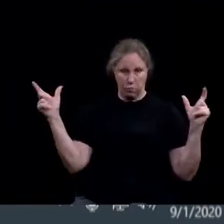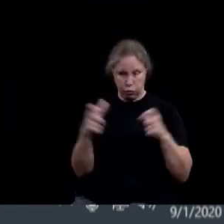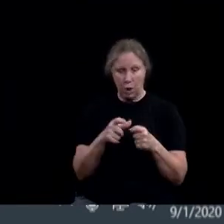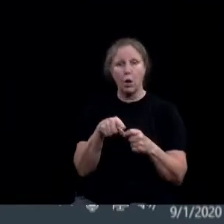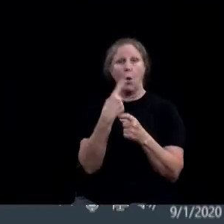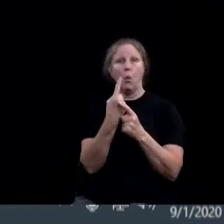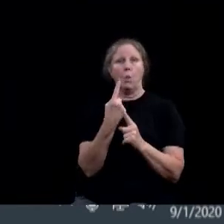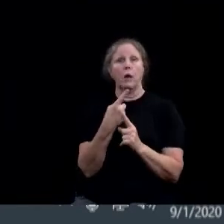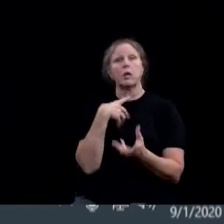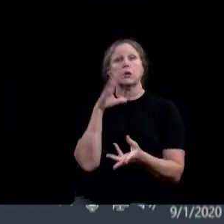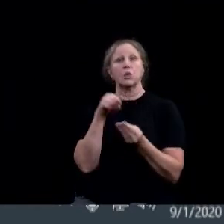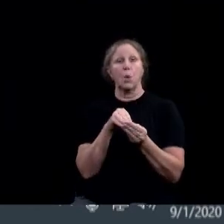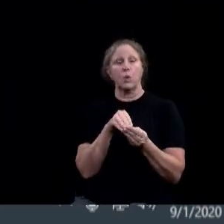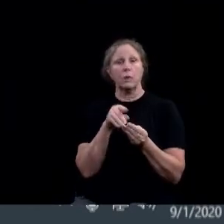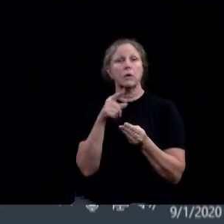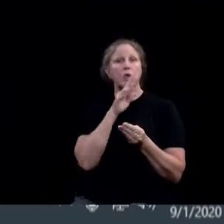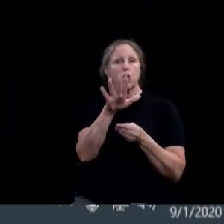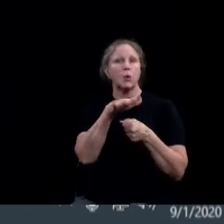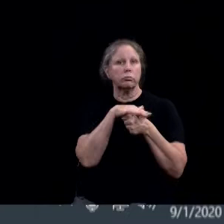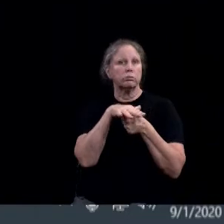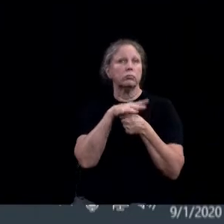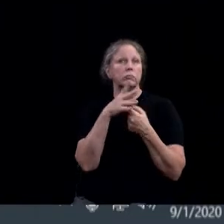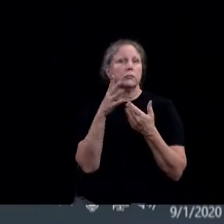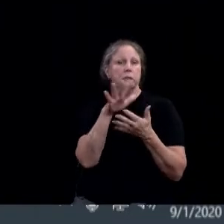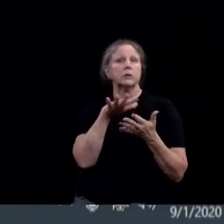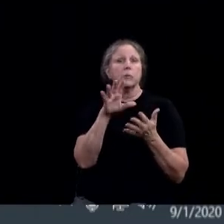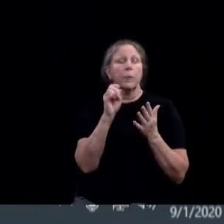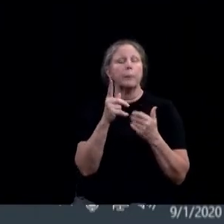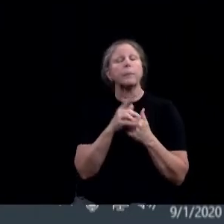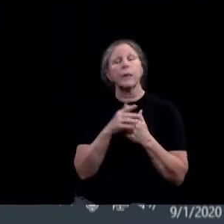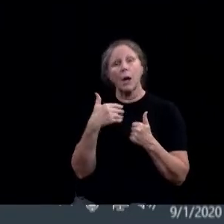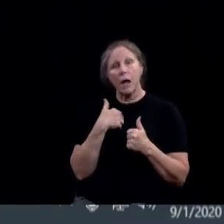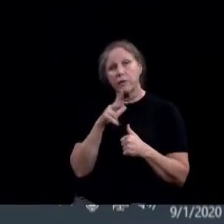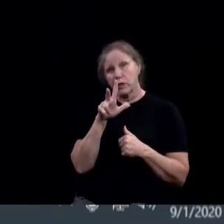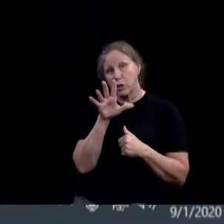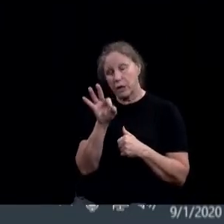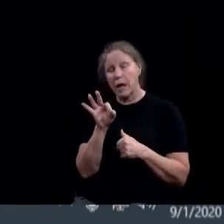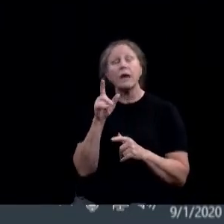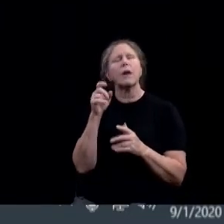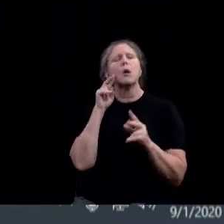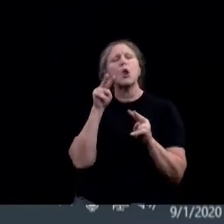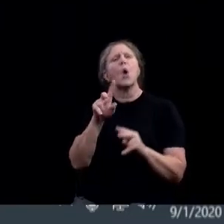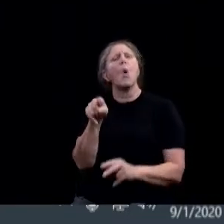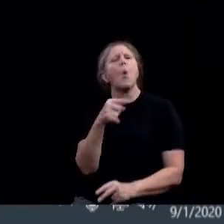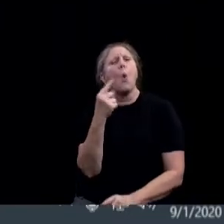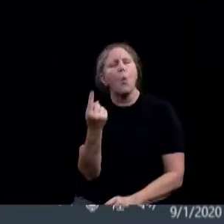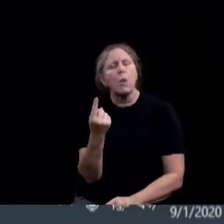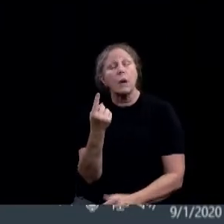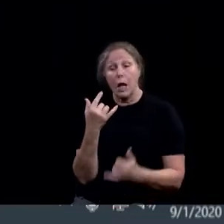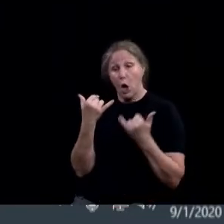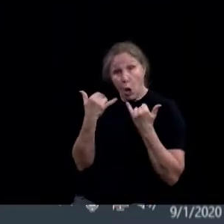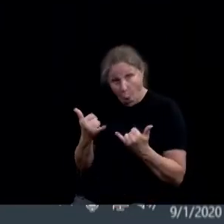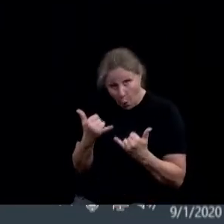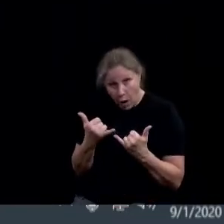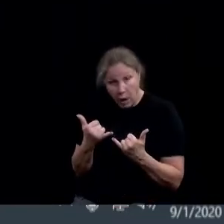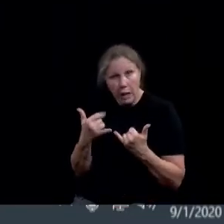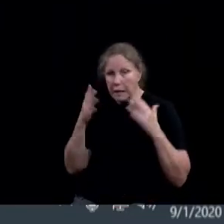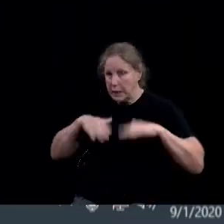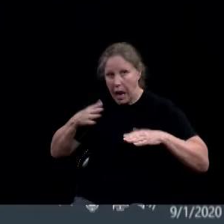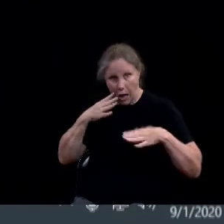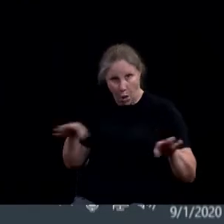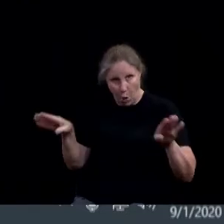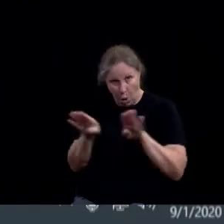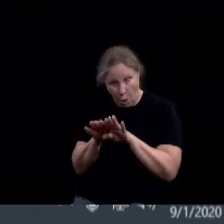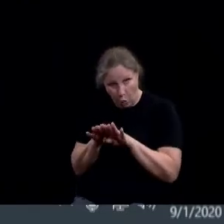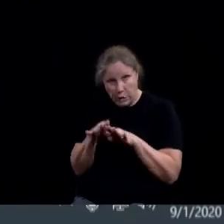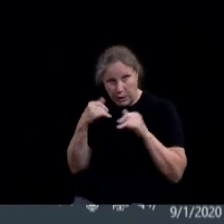well. So we have 39. If I wanted to look at just open zoning use cases in Council District 4 for the last